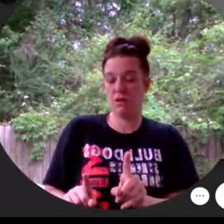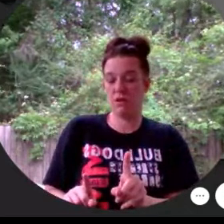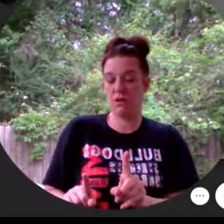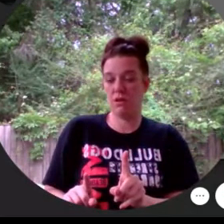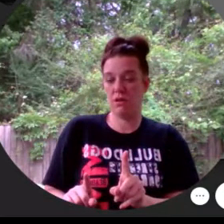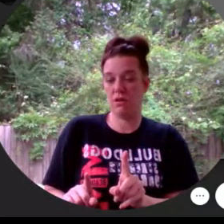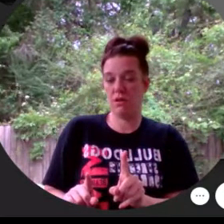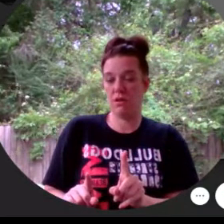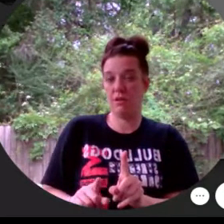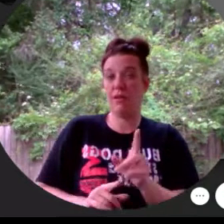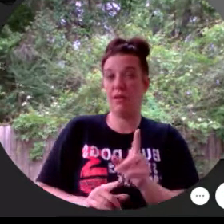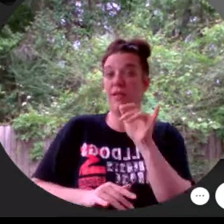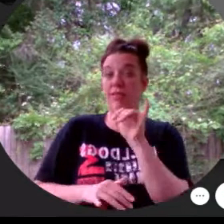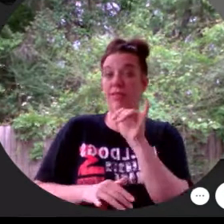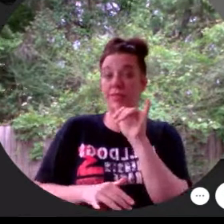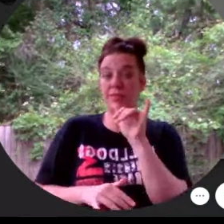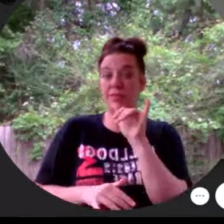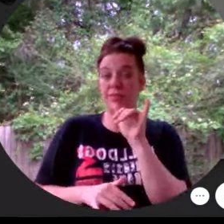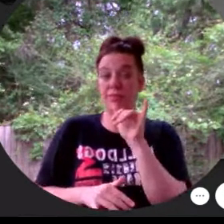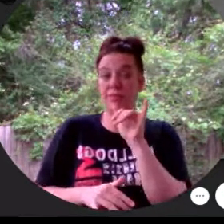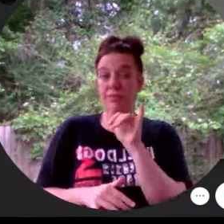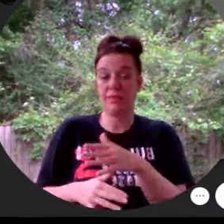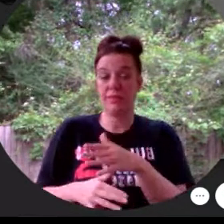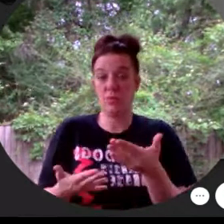that what Miles has